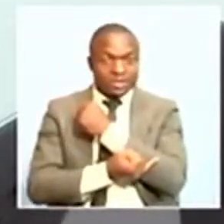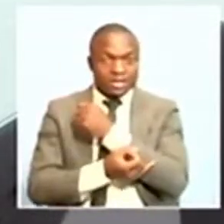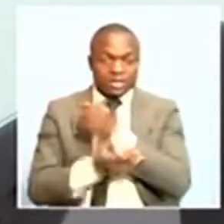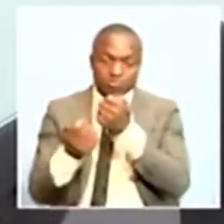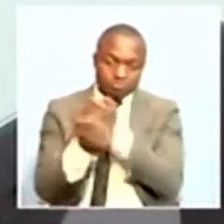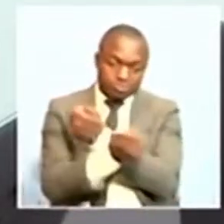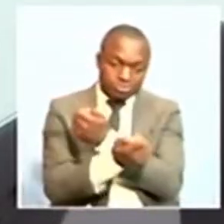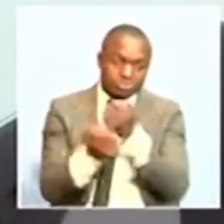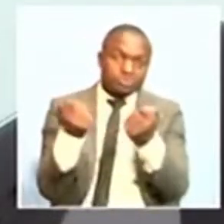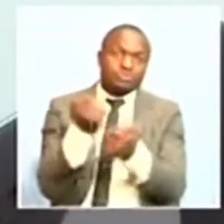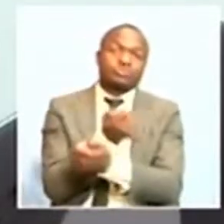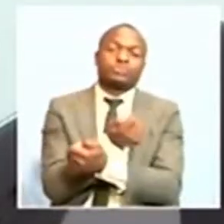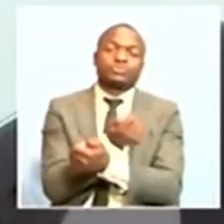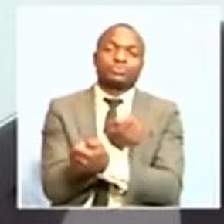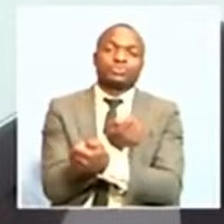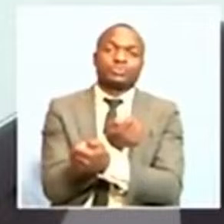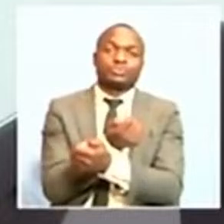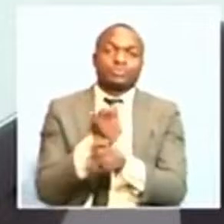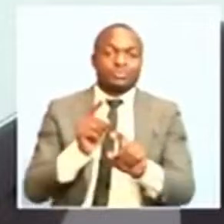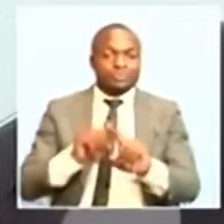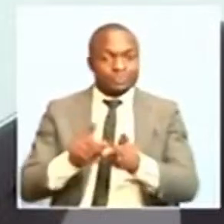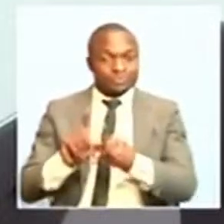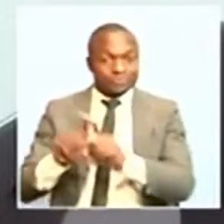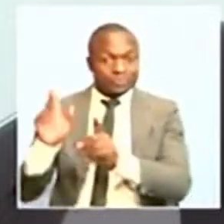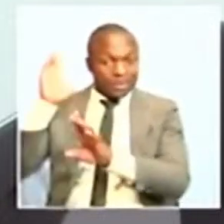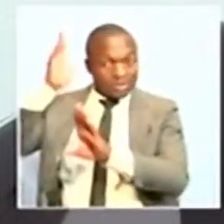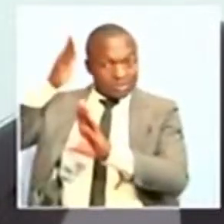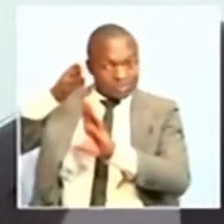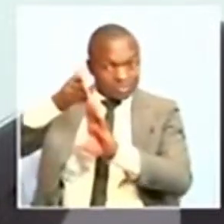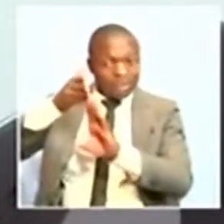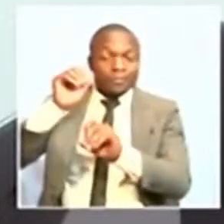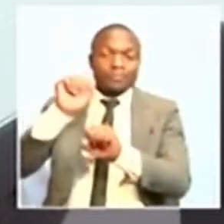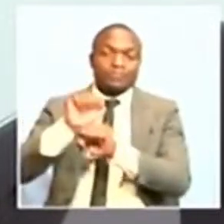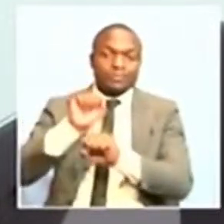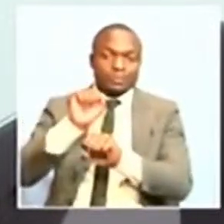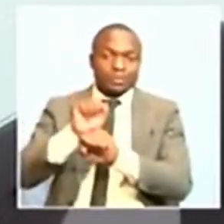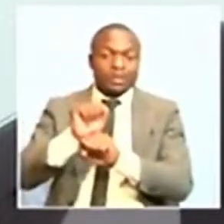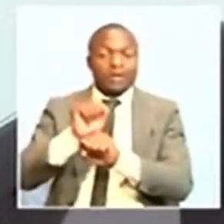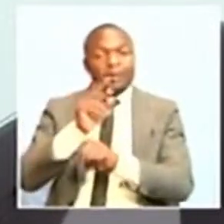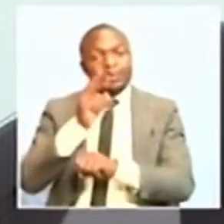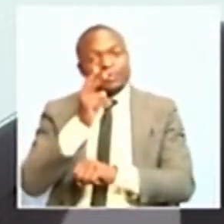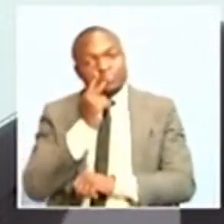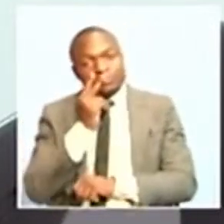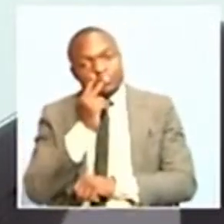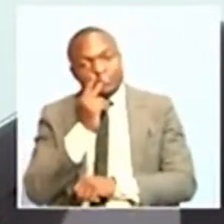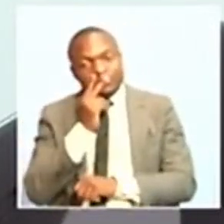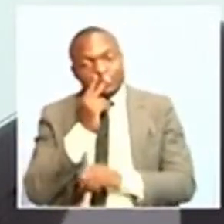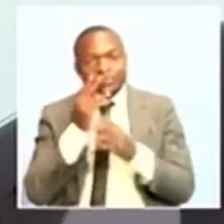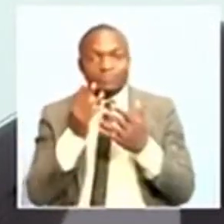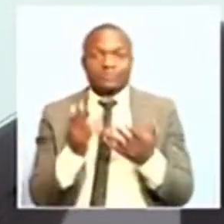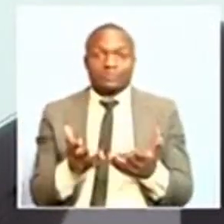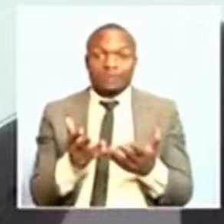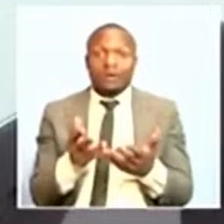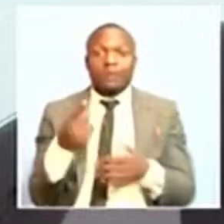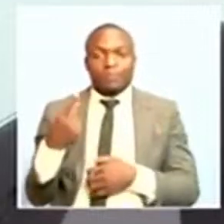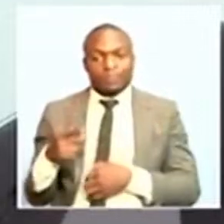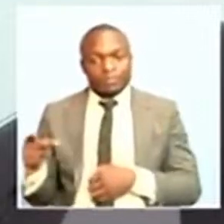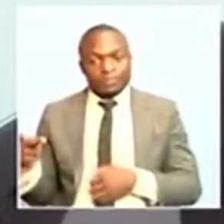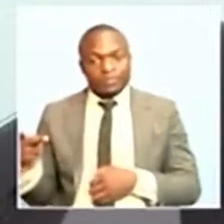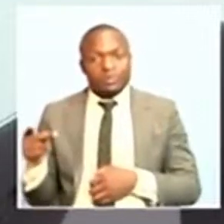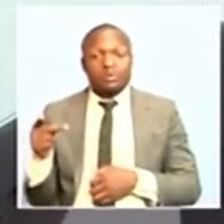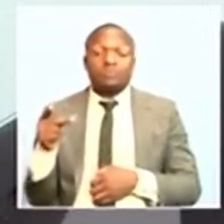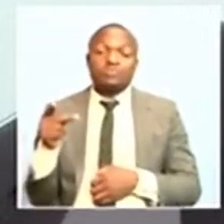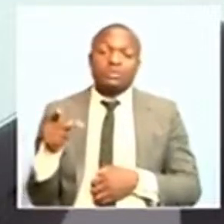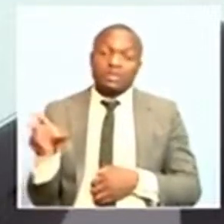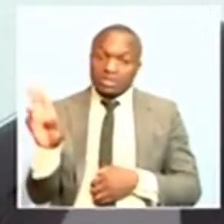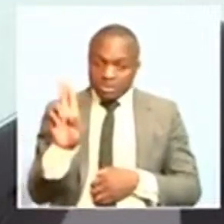adjustment indexation of the respective specific duties on tobacco and tobacco products, fuel, as well as